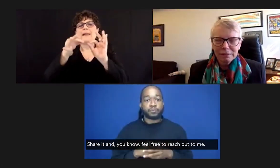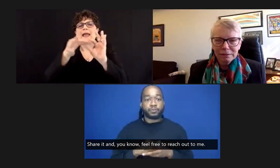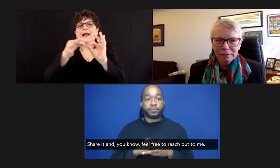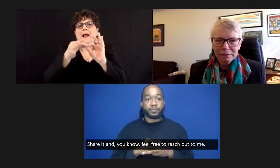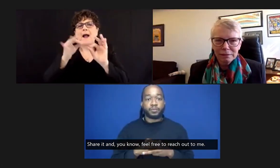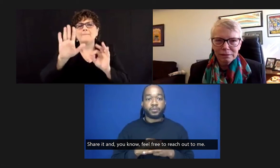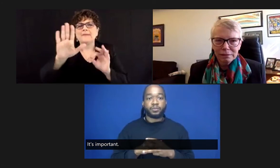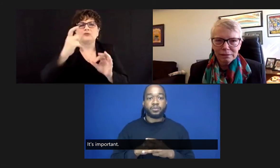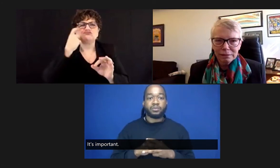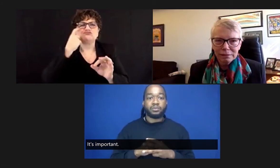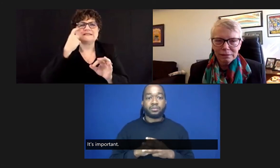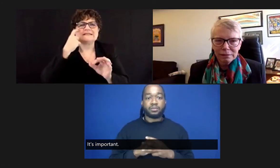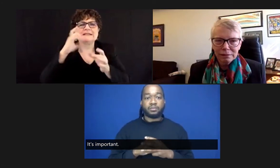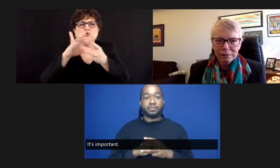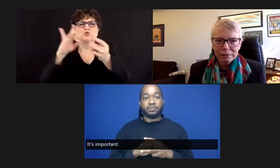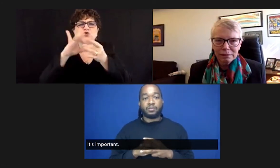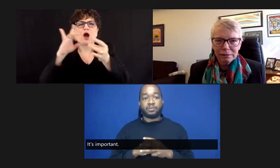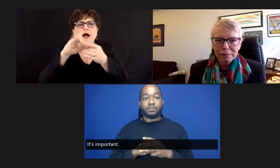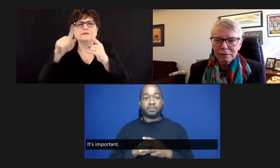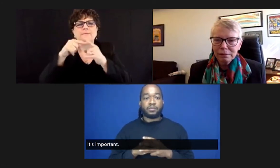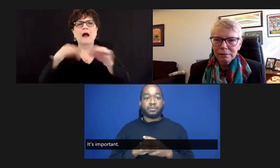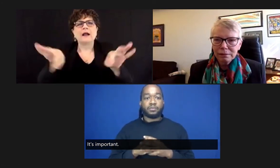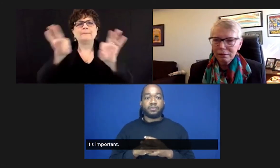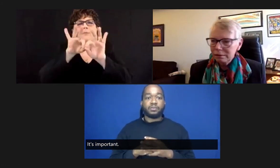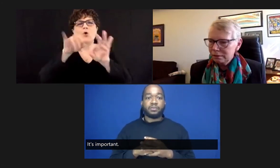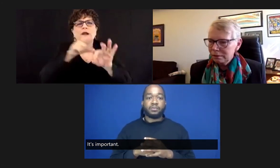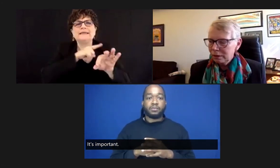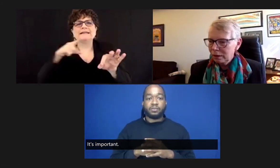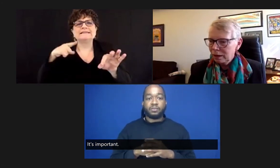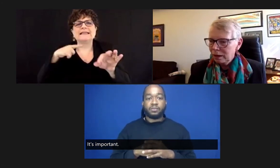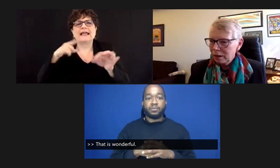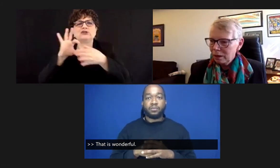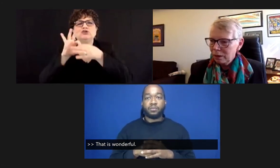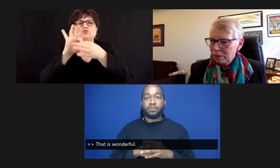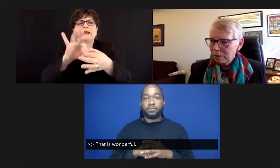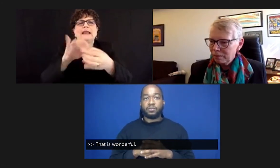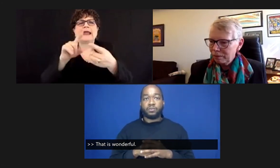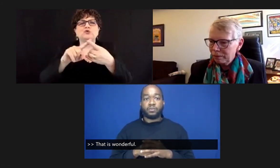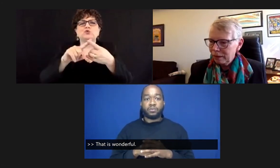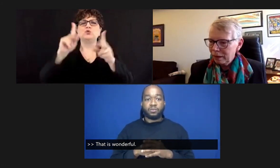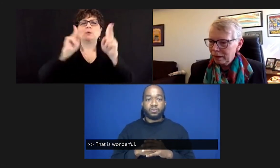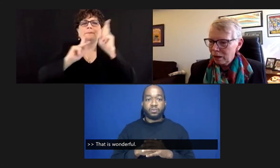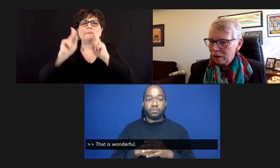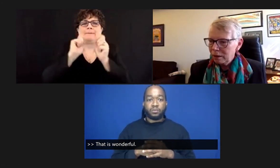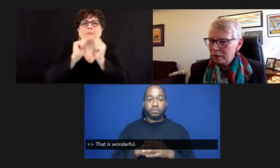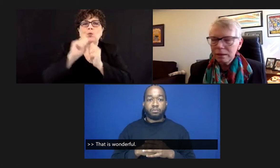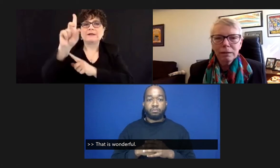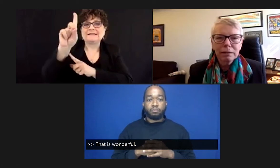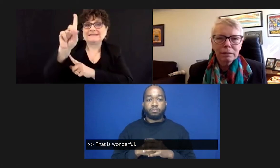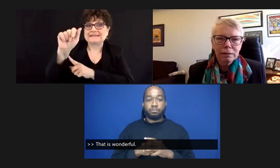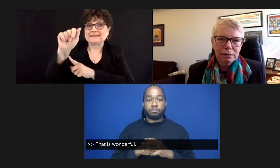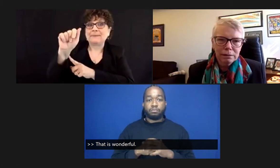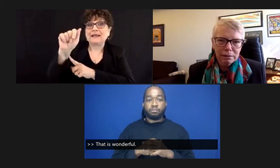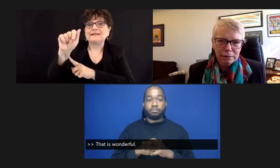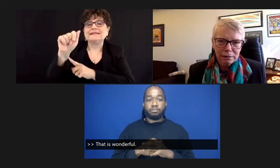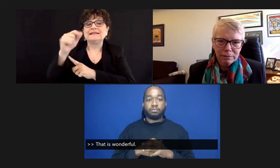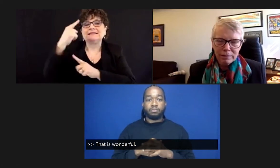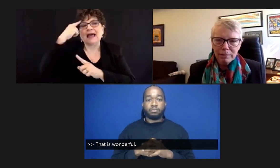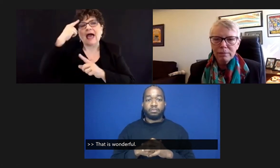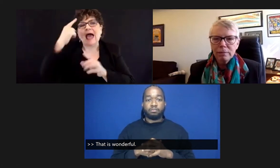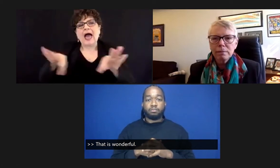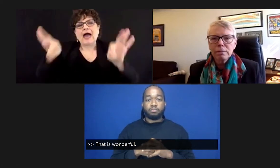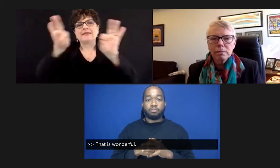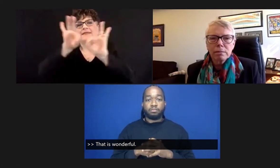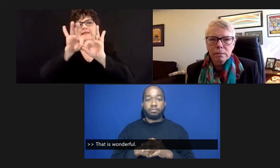That is wonderful. And I did want to say that there's a little comment in relation to people